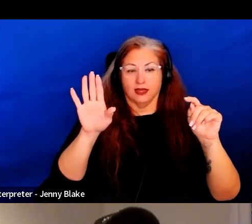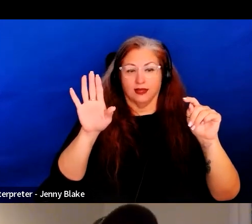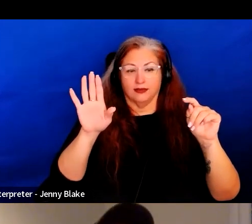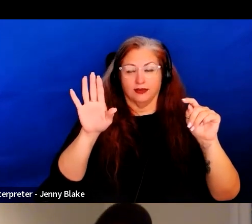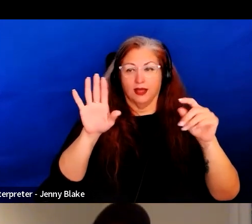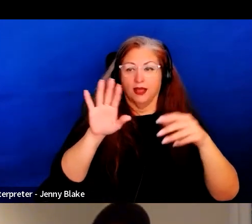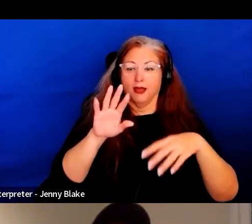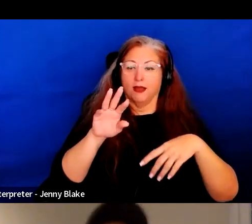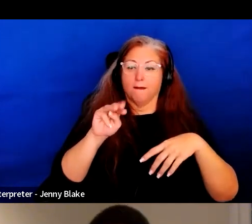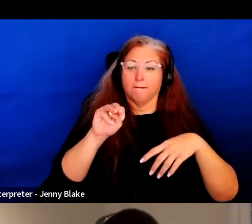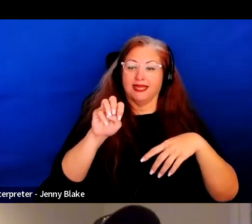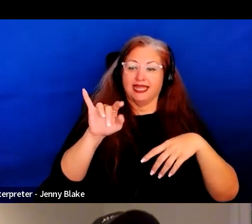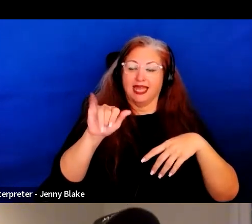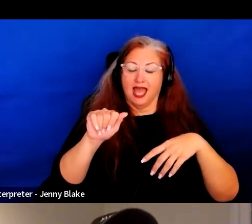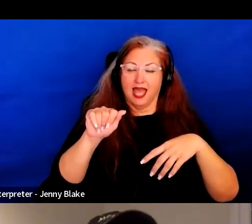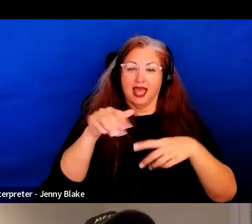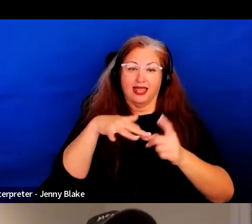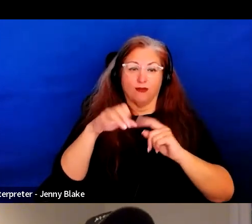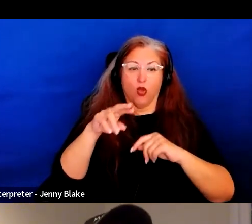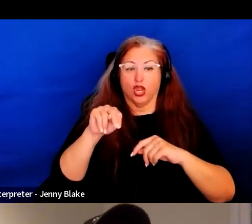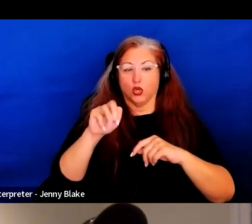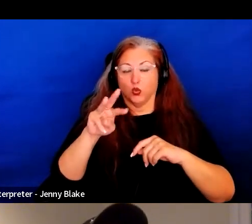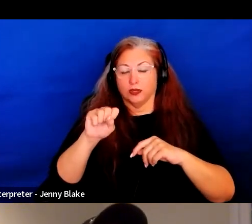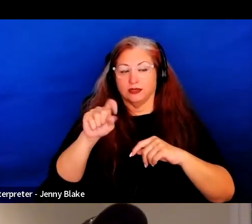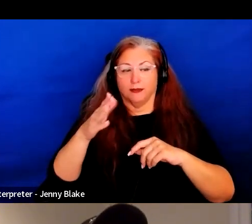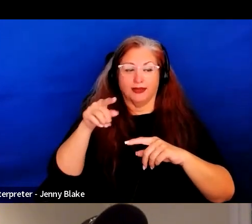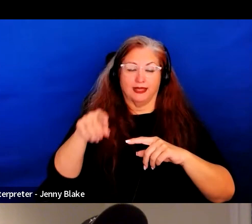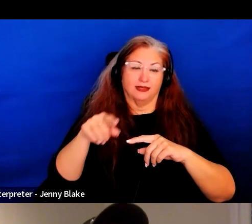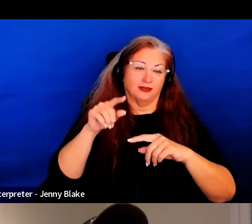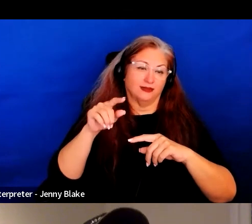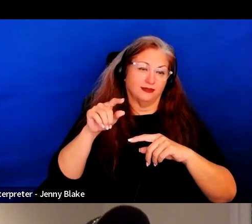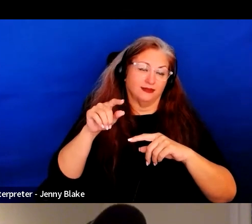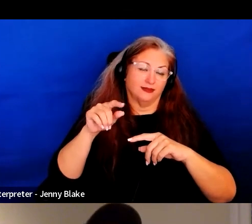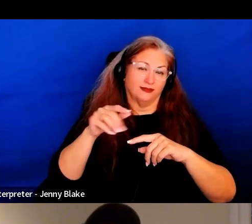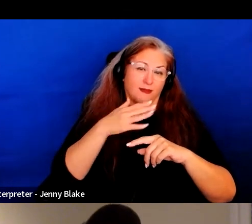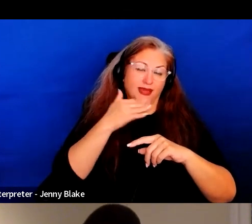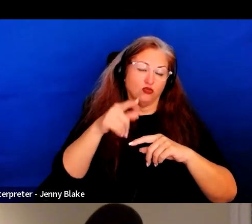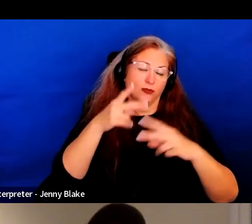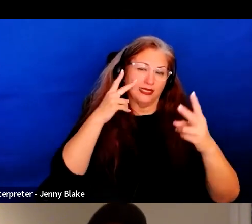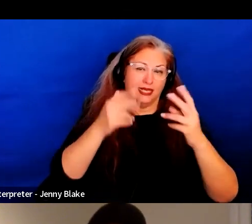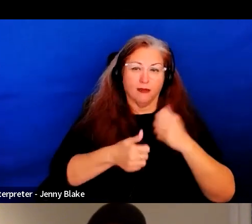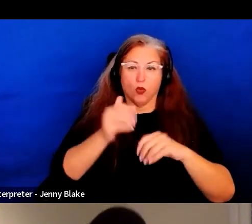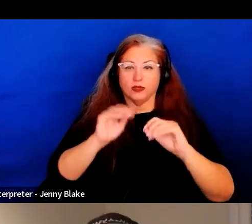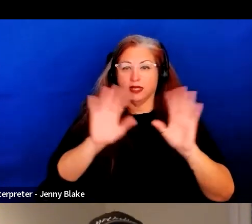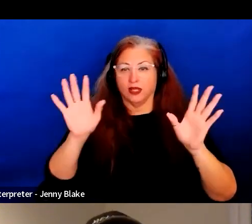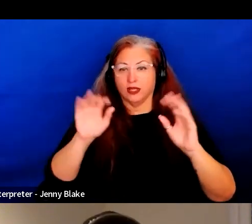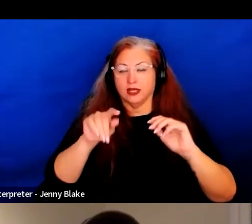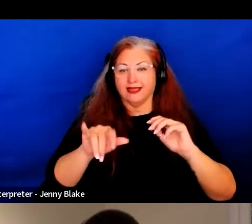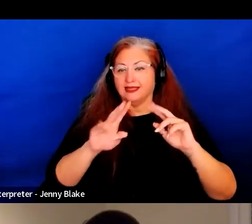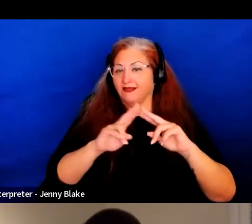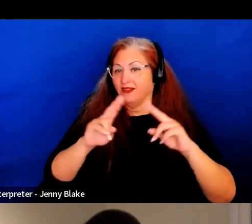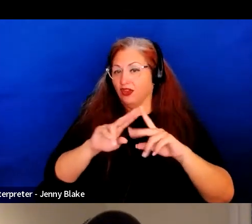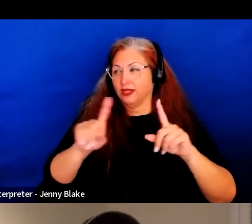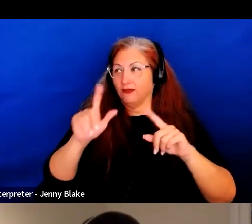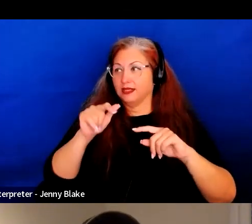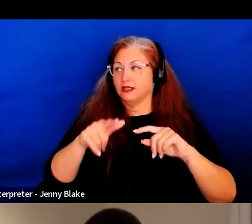the media landscape in the UK, or at least the news landscape, I think maybe is the one in which you can see it the most clearly, is very different,